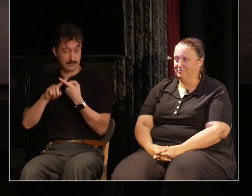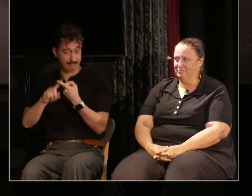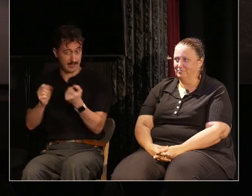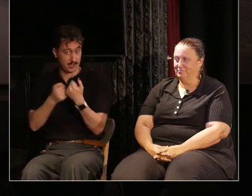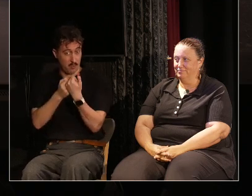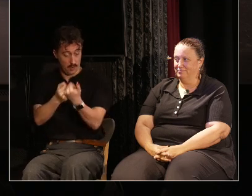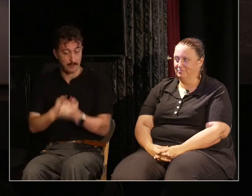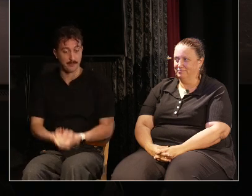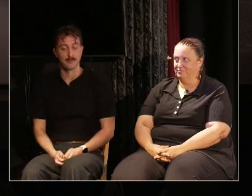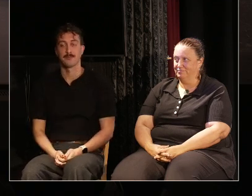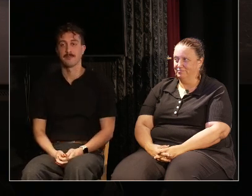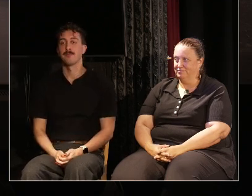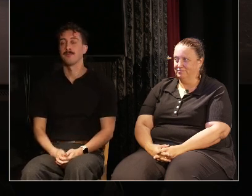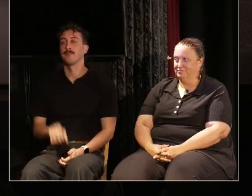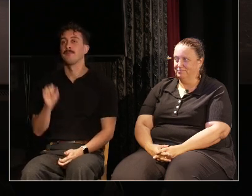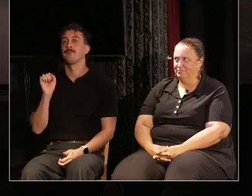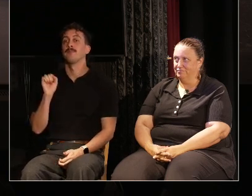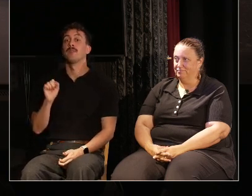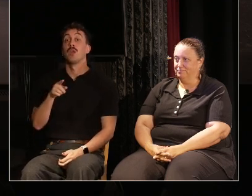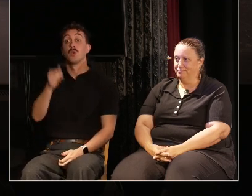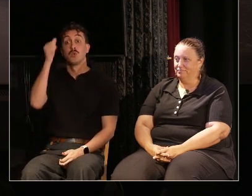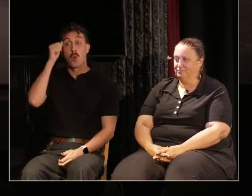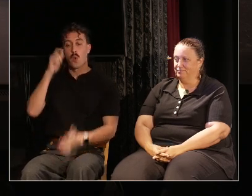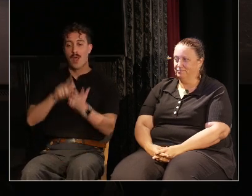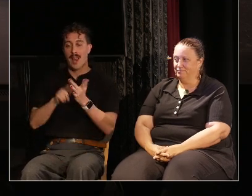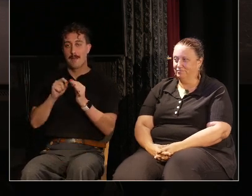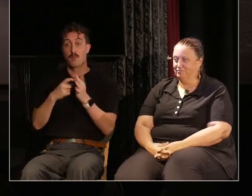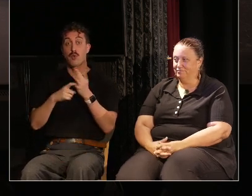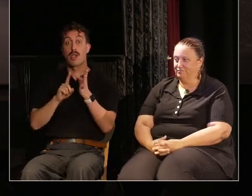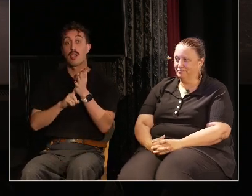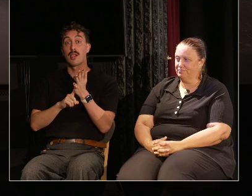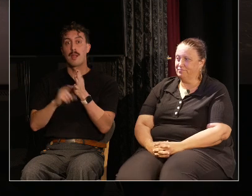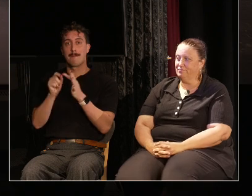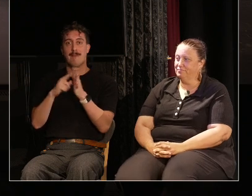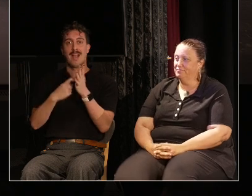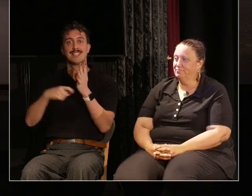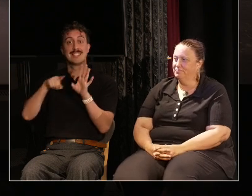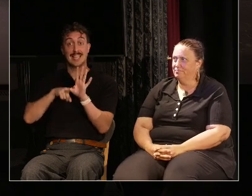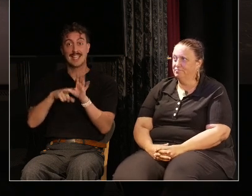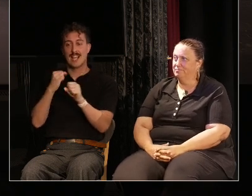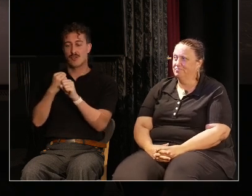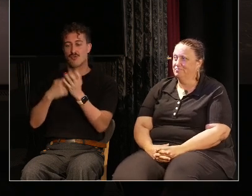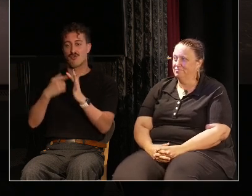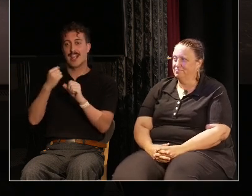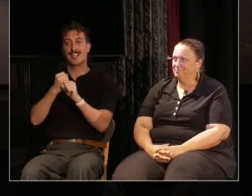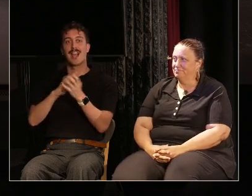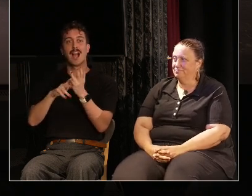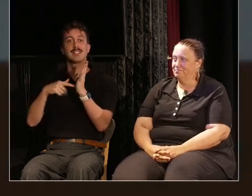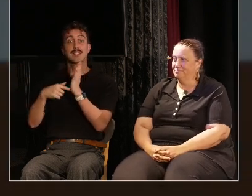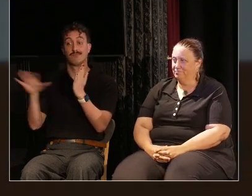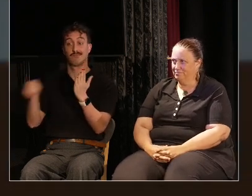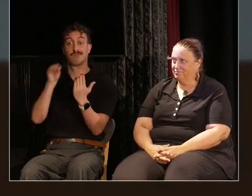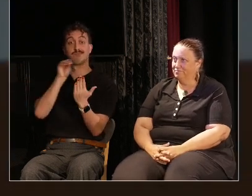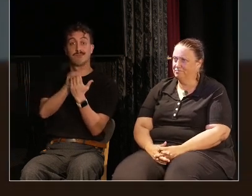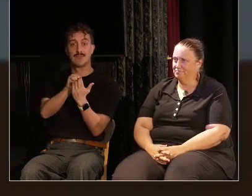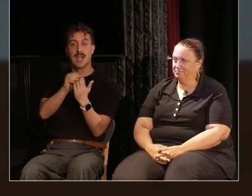Well, as you probably know, the Liberal Party and Greg Hunt put PrEP on the PBS in government, and we have